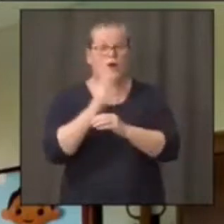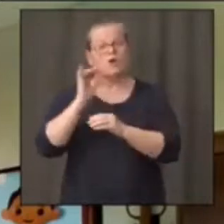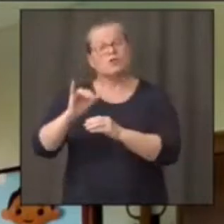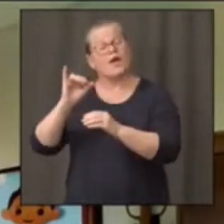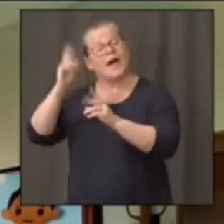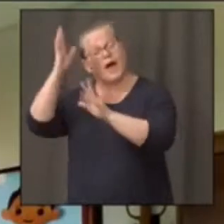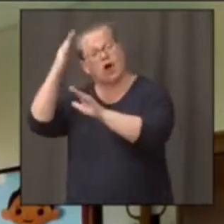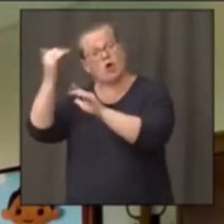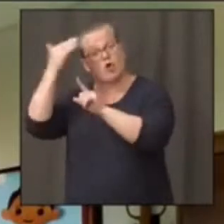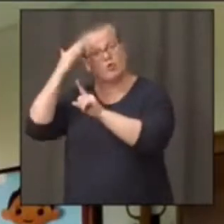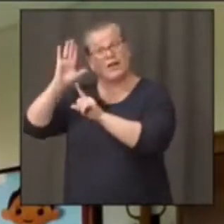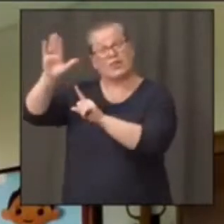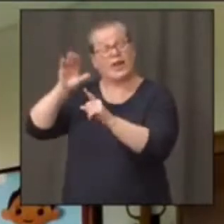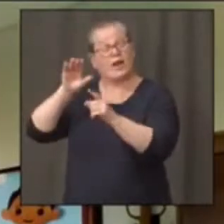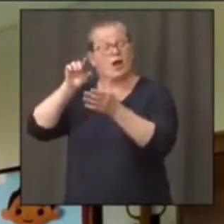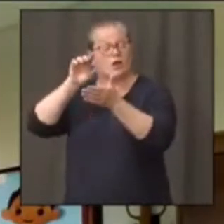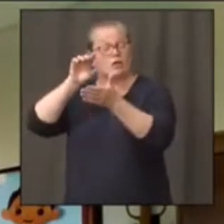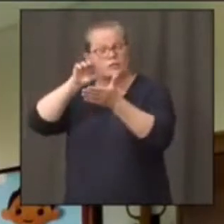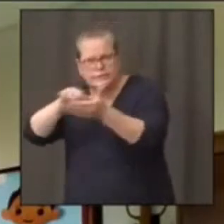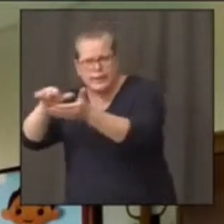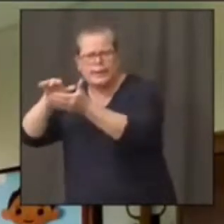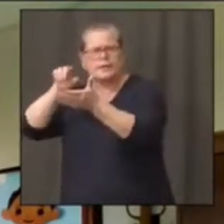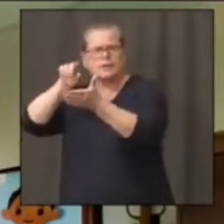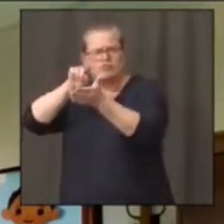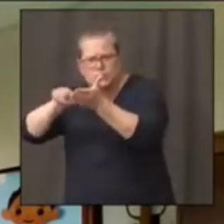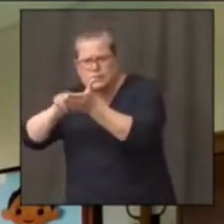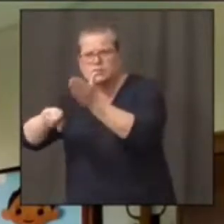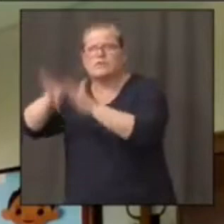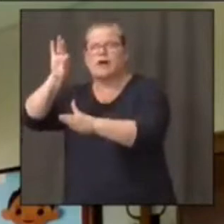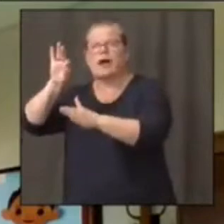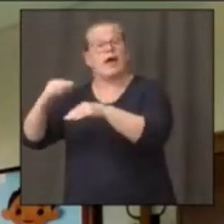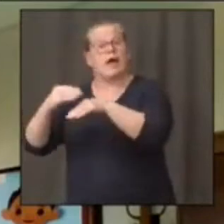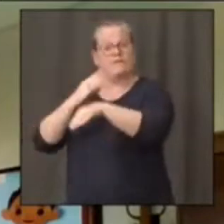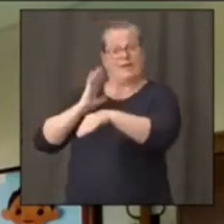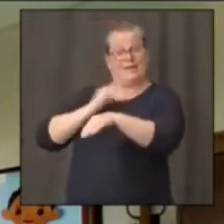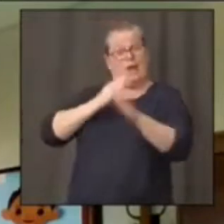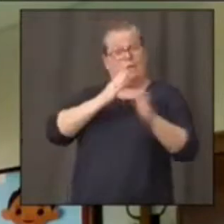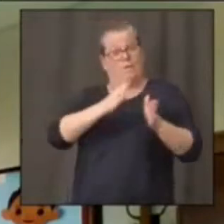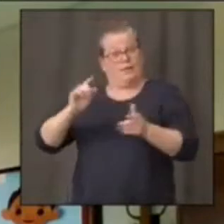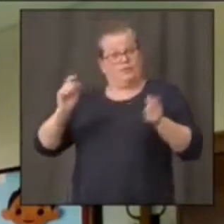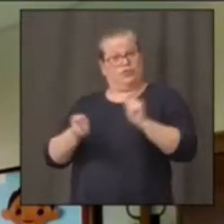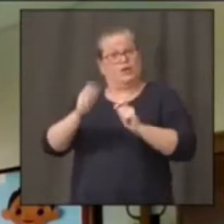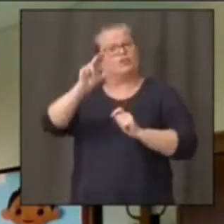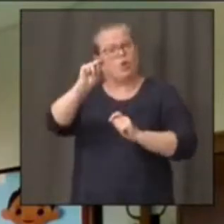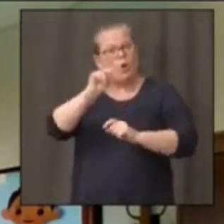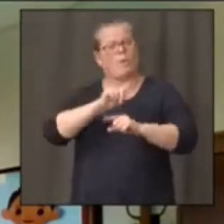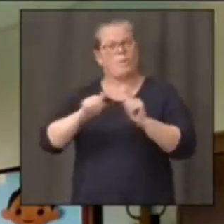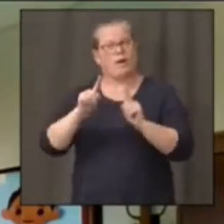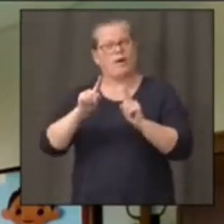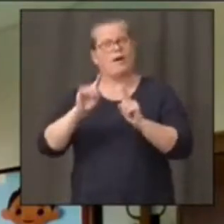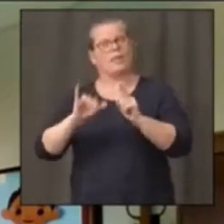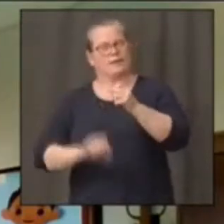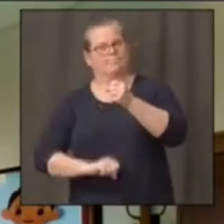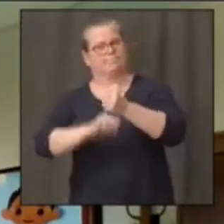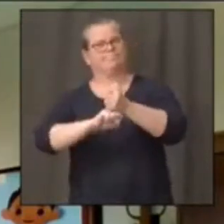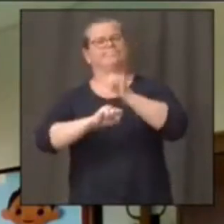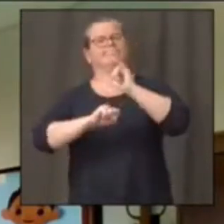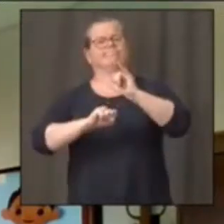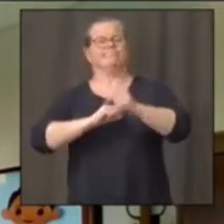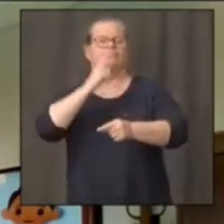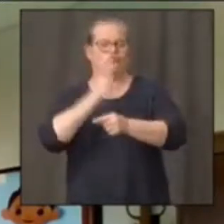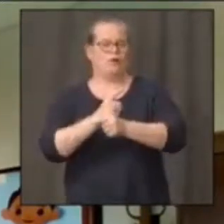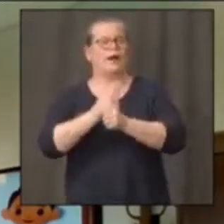change our plans, it reinforced the fact that we need to make sure that we're helping our students during the summer prepare